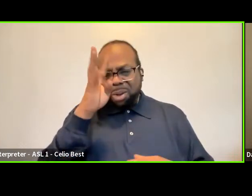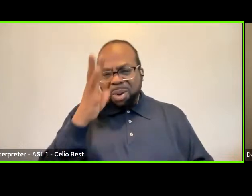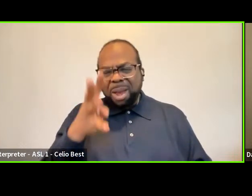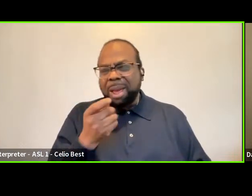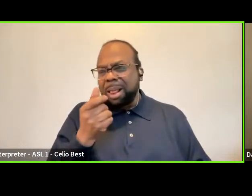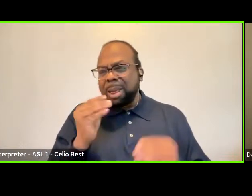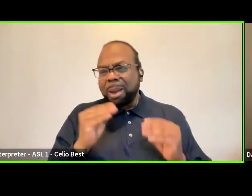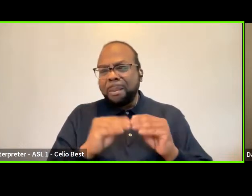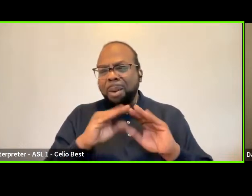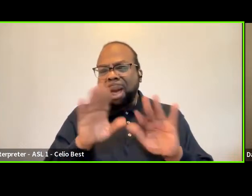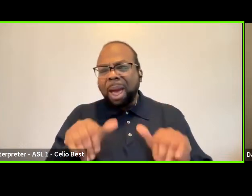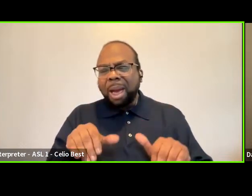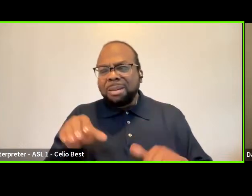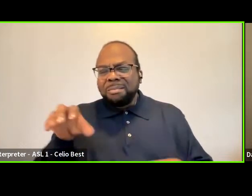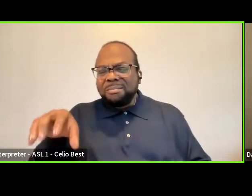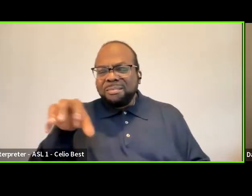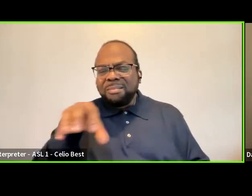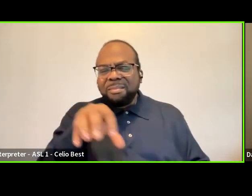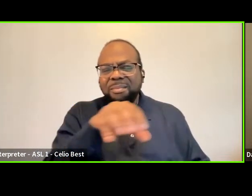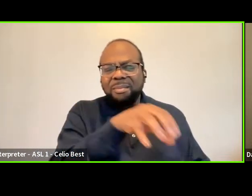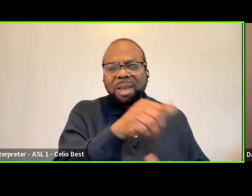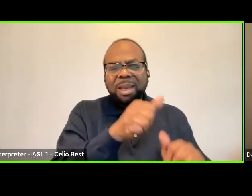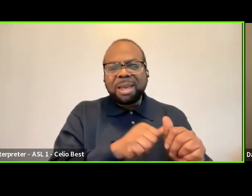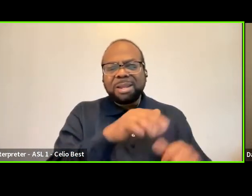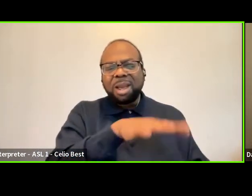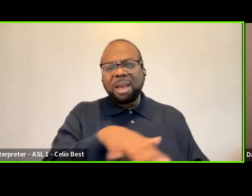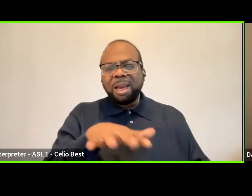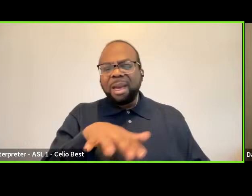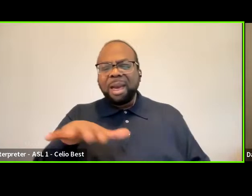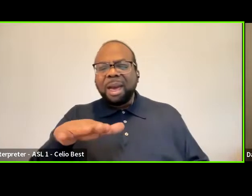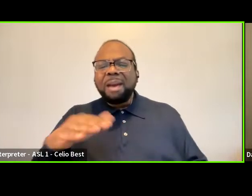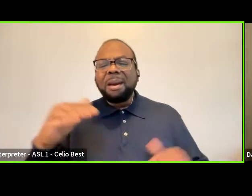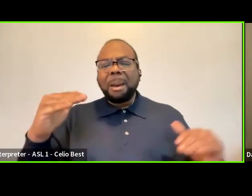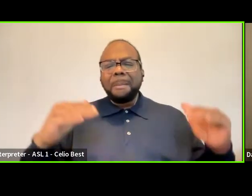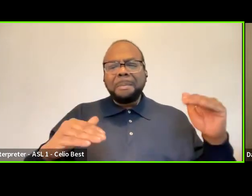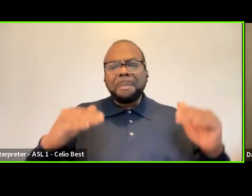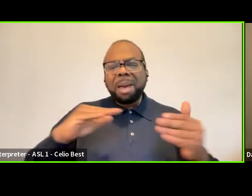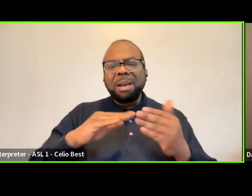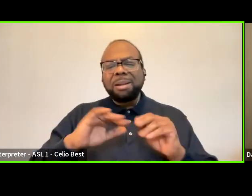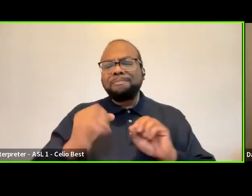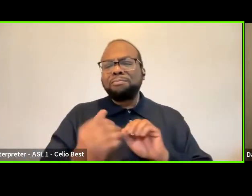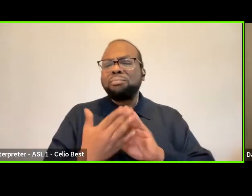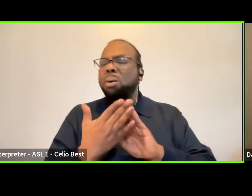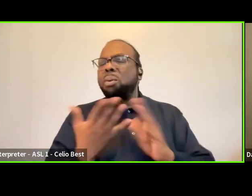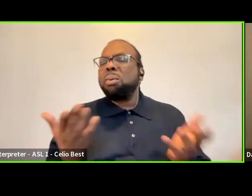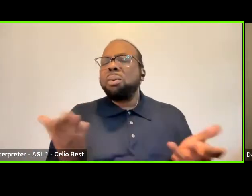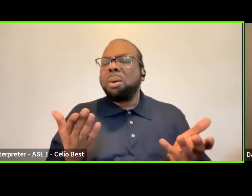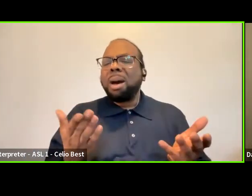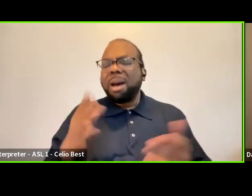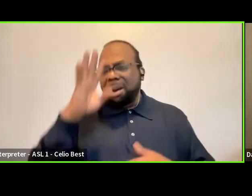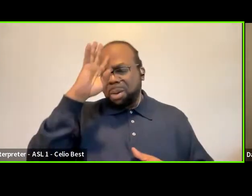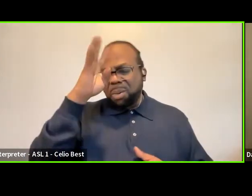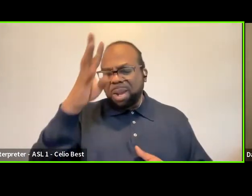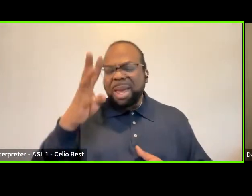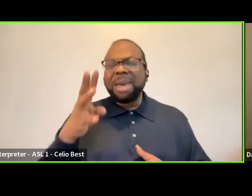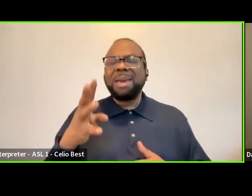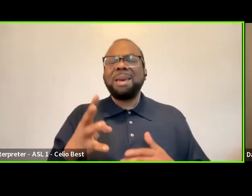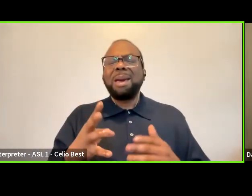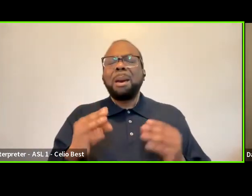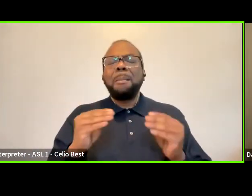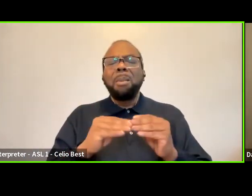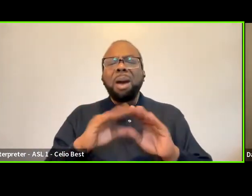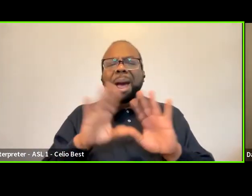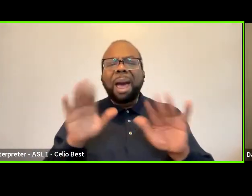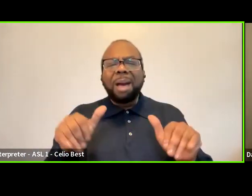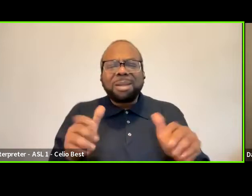a balanced citywide approach that includes creating more affordable housing in dense, high-cost neighborhoods,